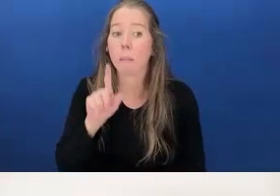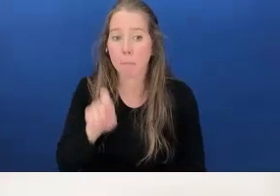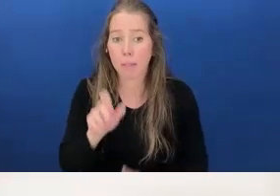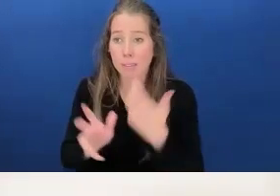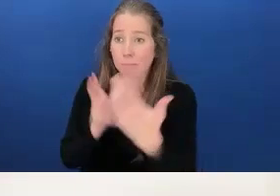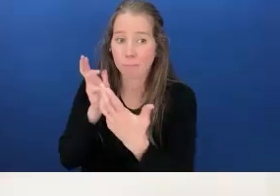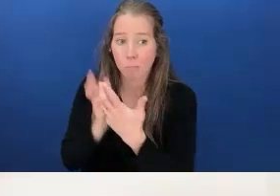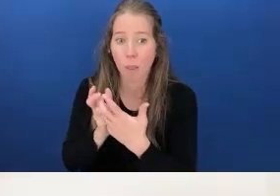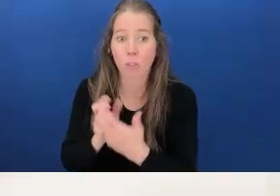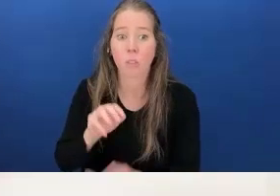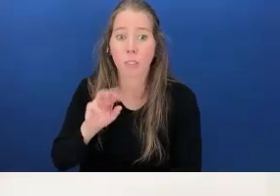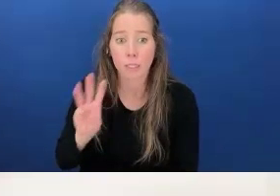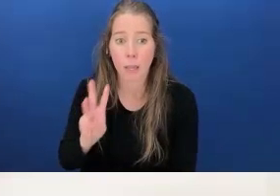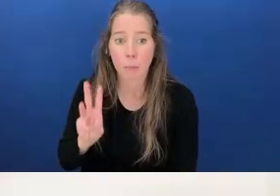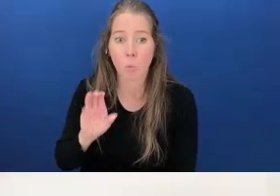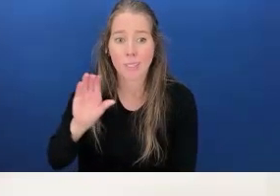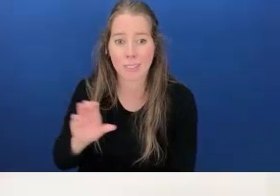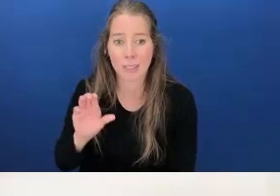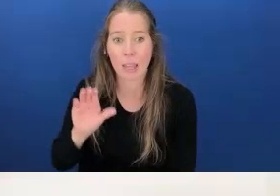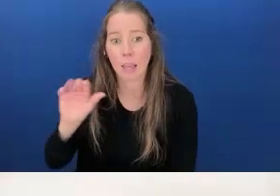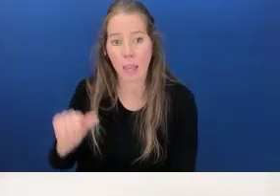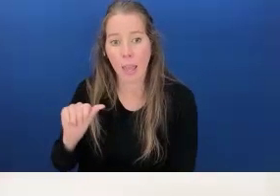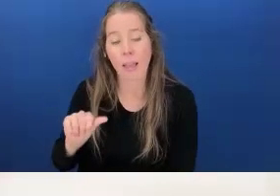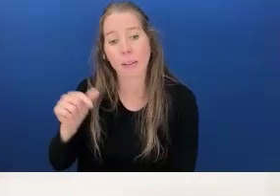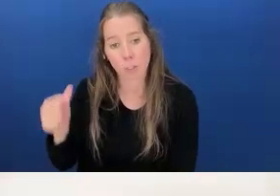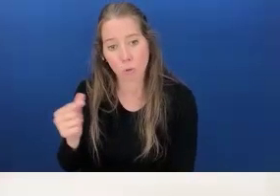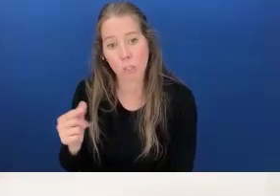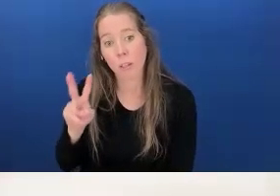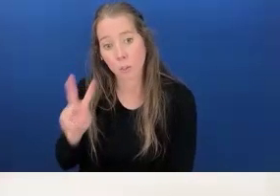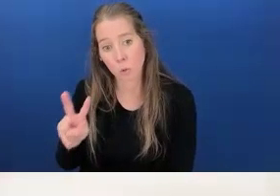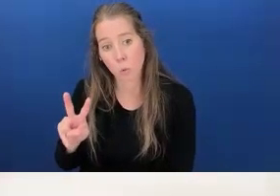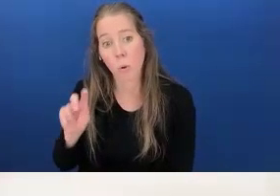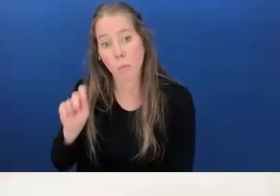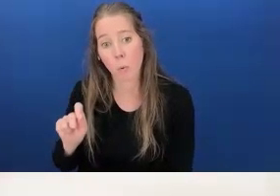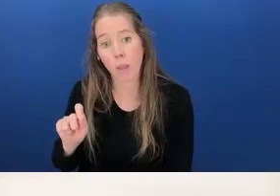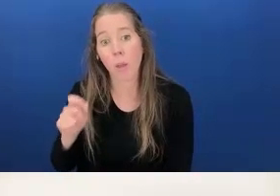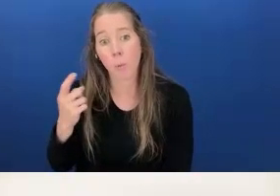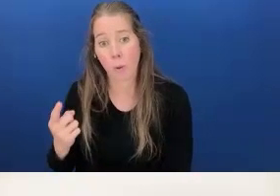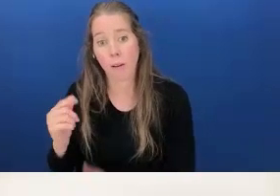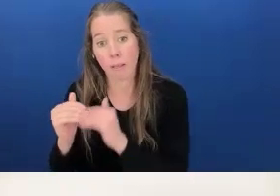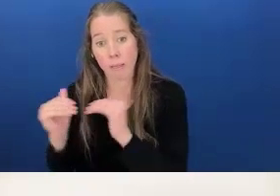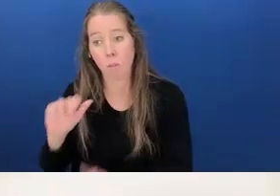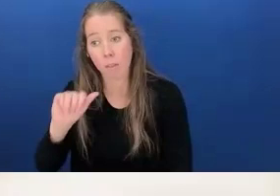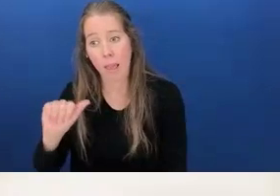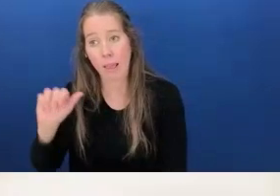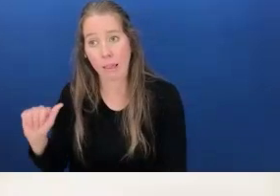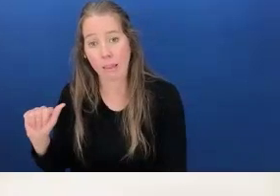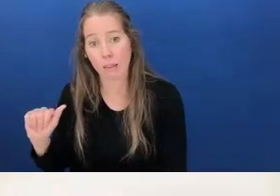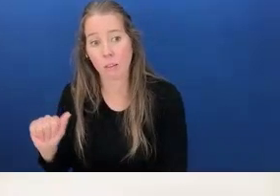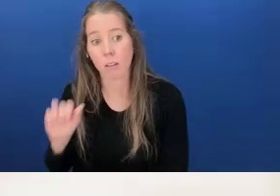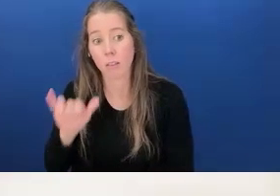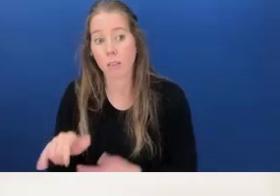to the WCAG 2.1 level AA requirements. The rule